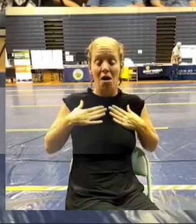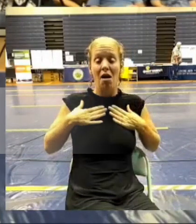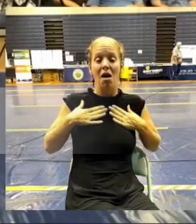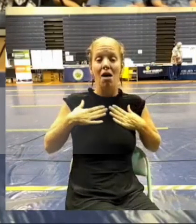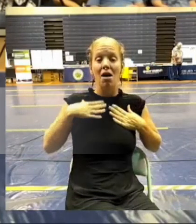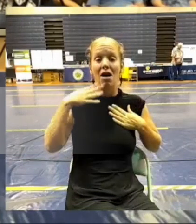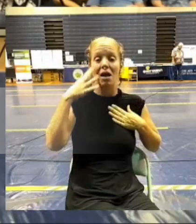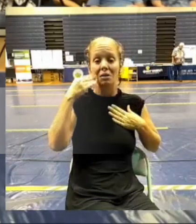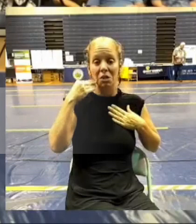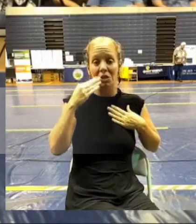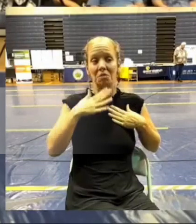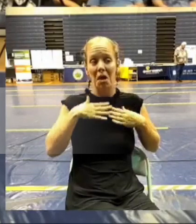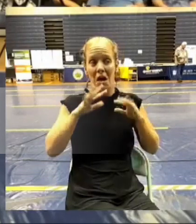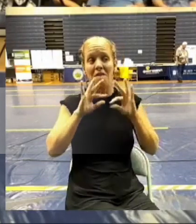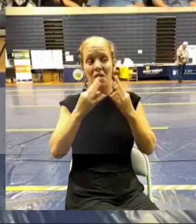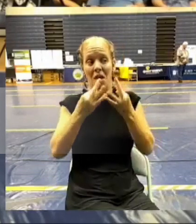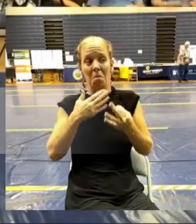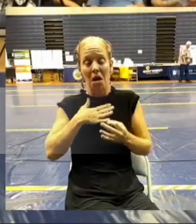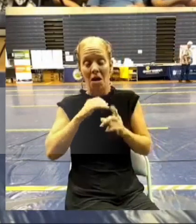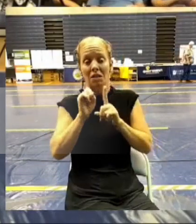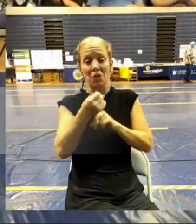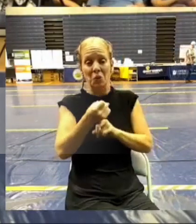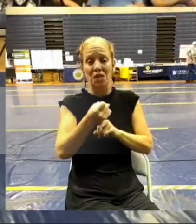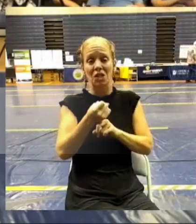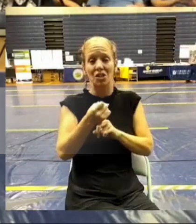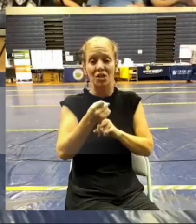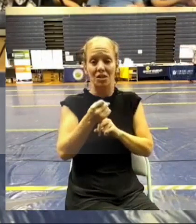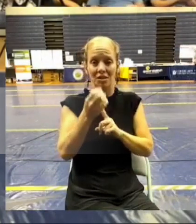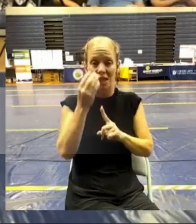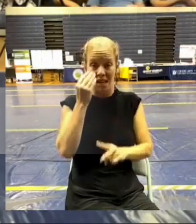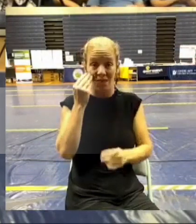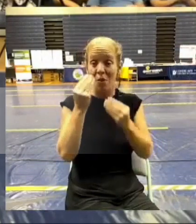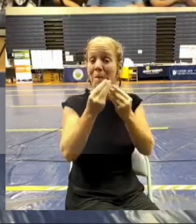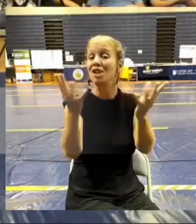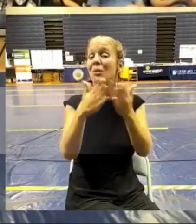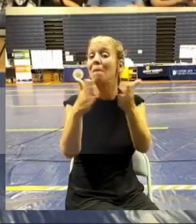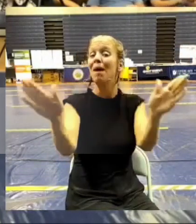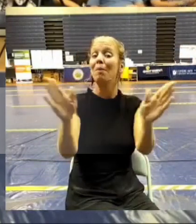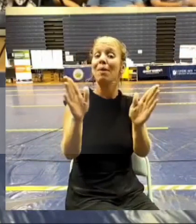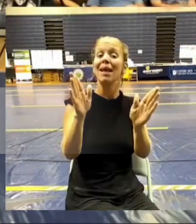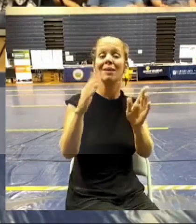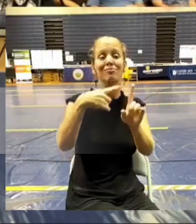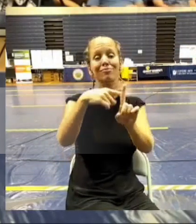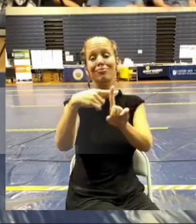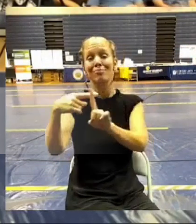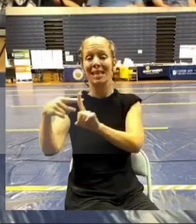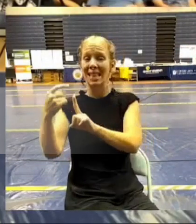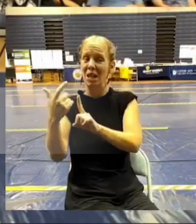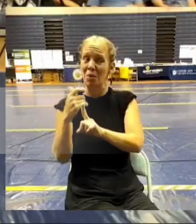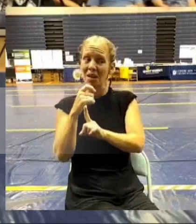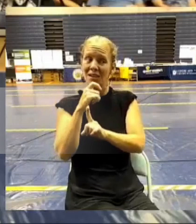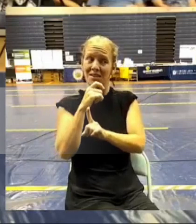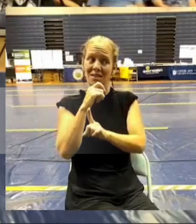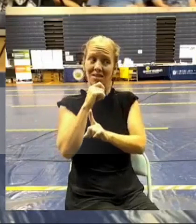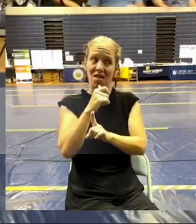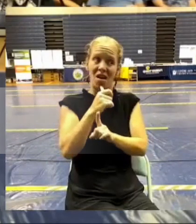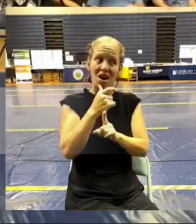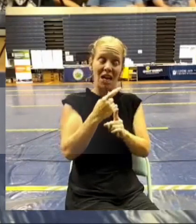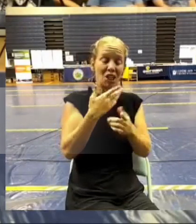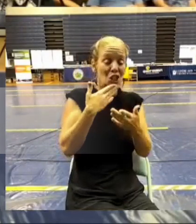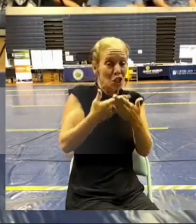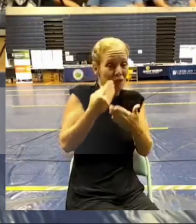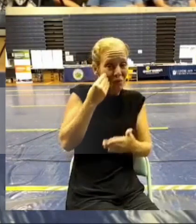right now, me and my family, and this is the information that is going out is misleading. I mean,